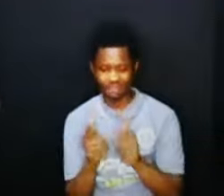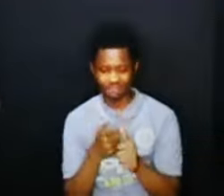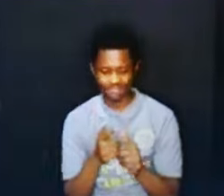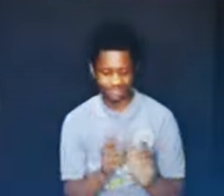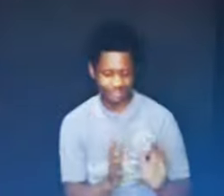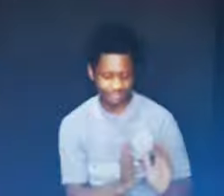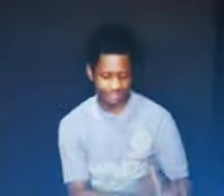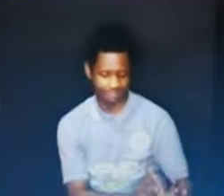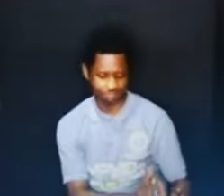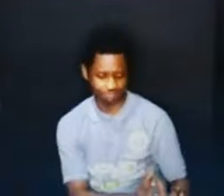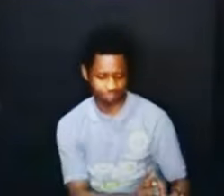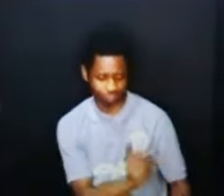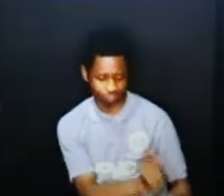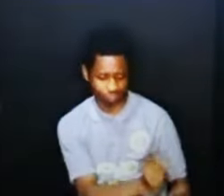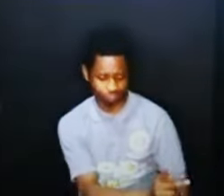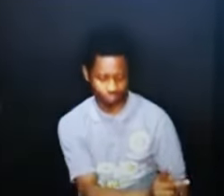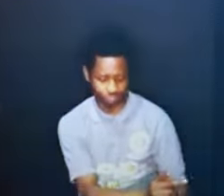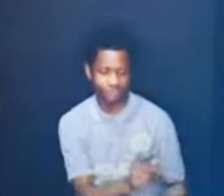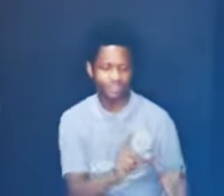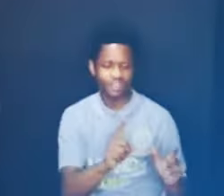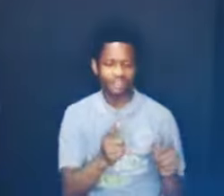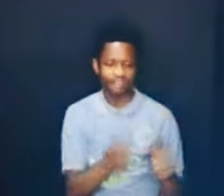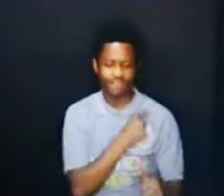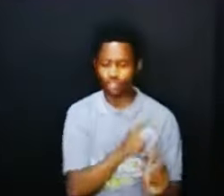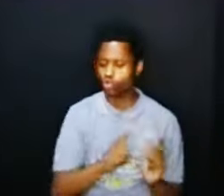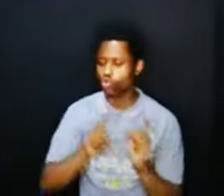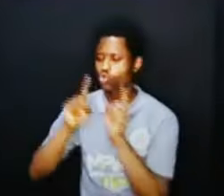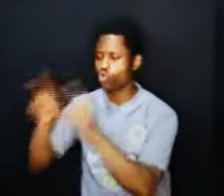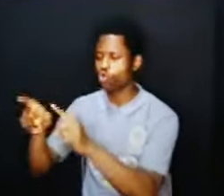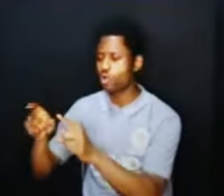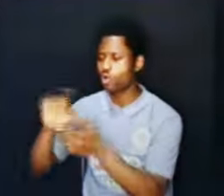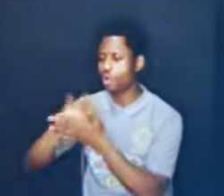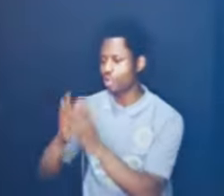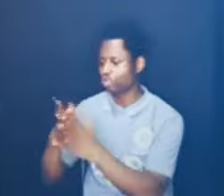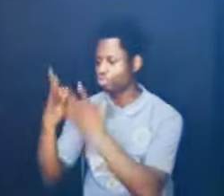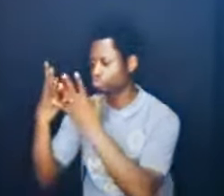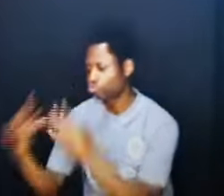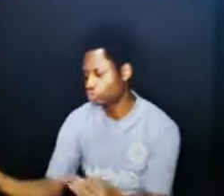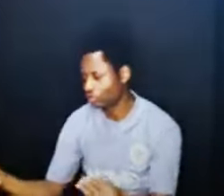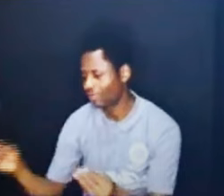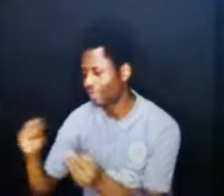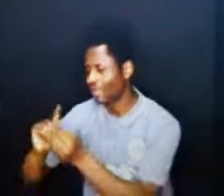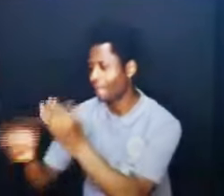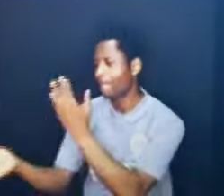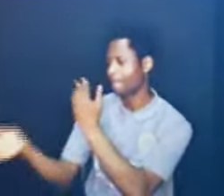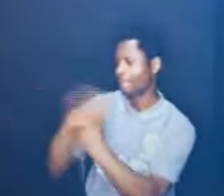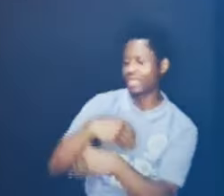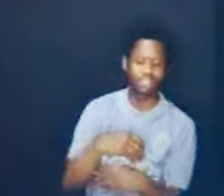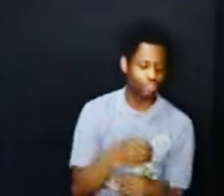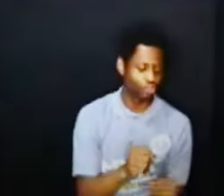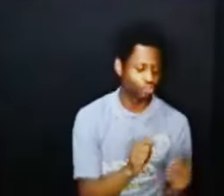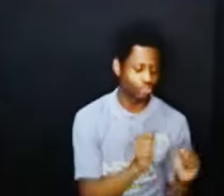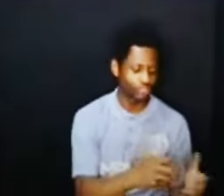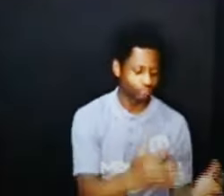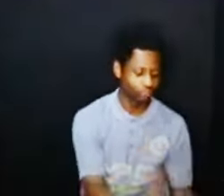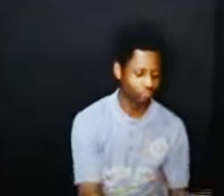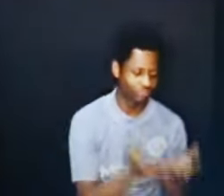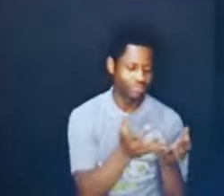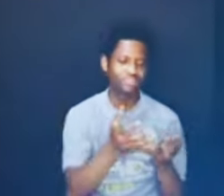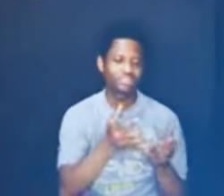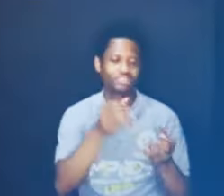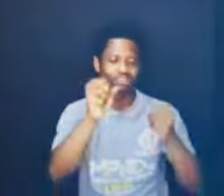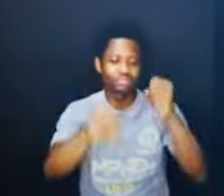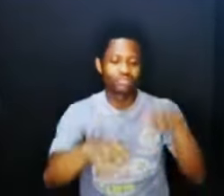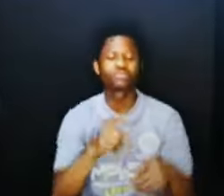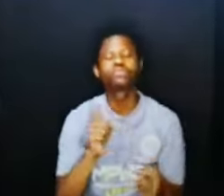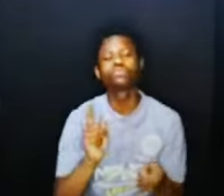altar. First go and be reconciled with them, then come and offer your gift. Ja waya ye